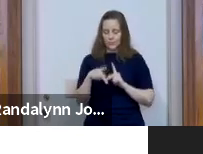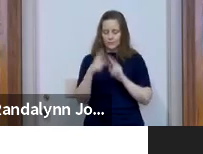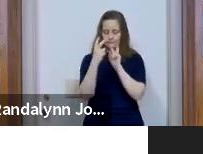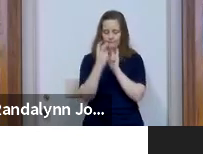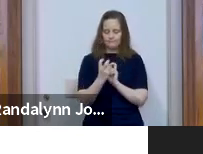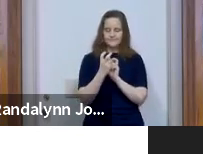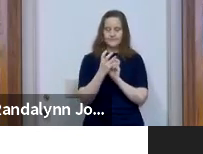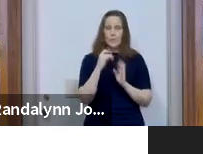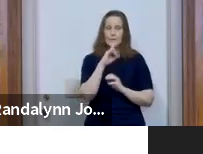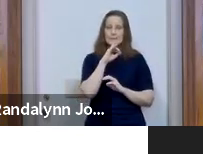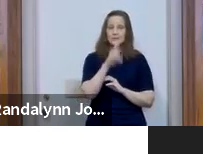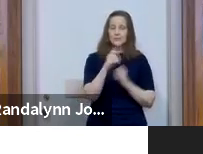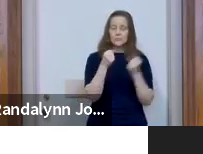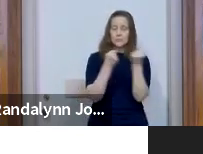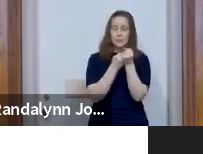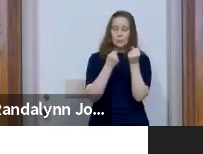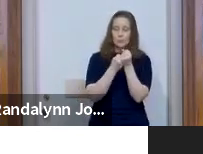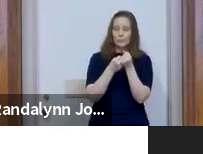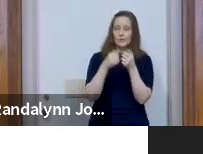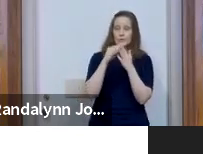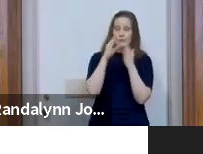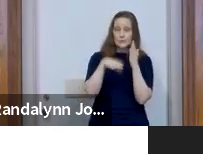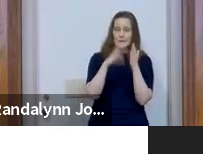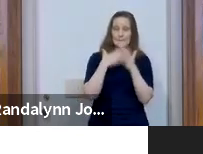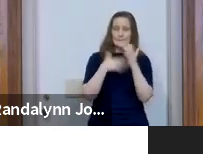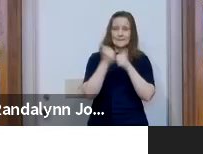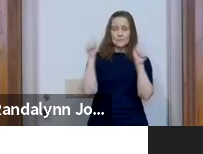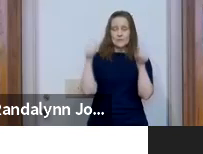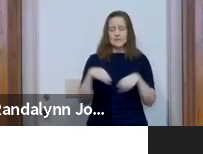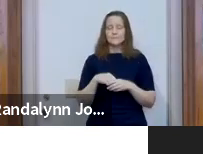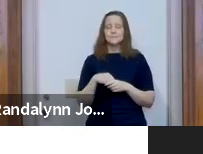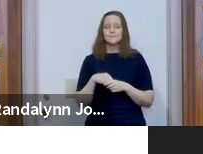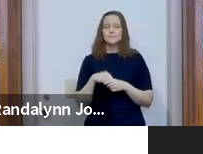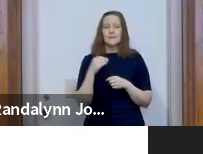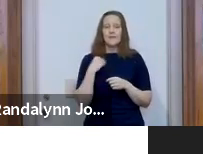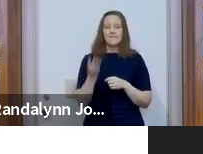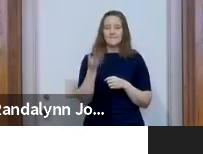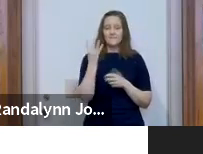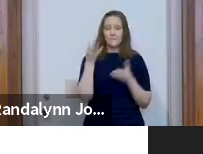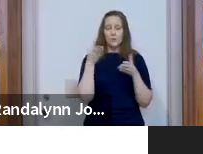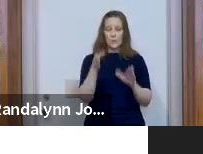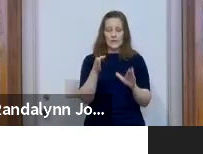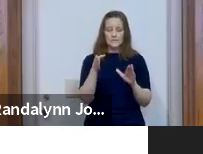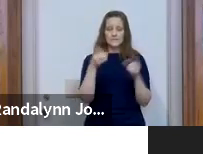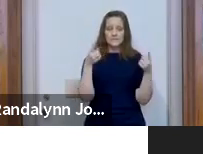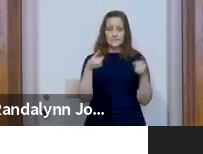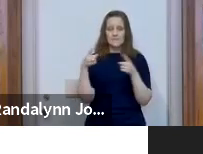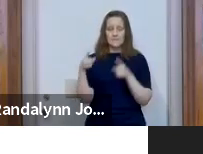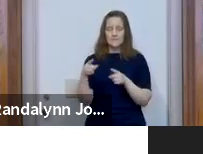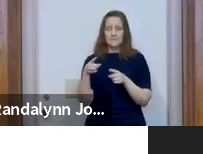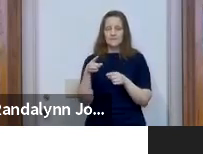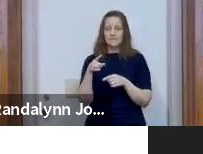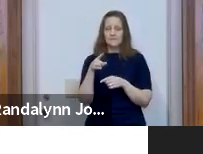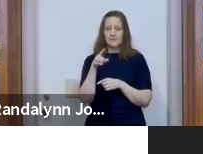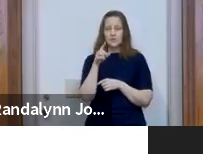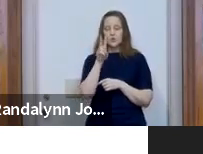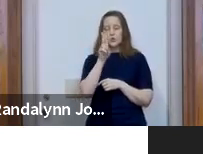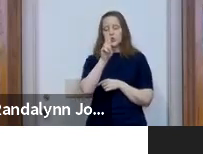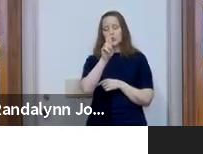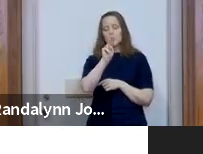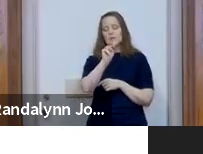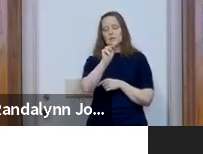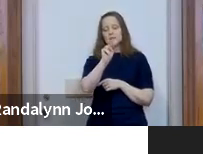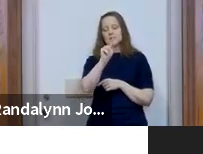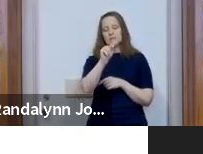want to make sure that we're supporting those students as best we can. We have four ways that we're doing that. First of all, we have a program called UNT